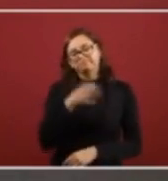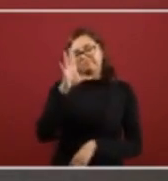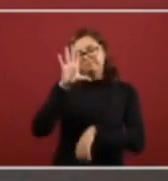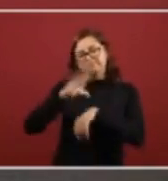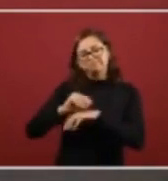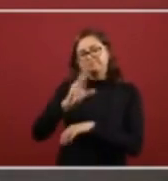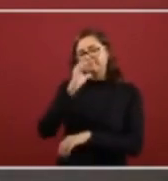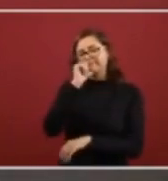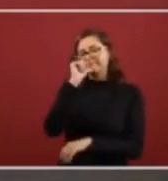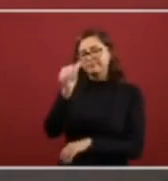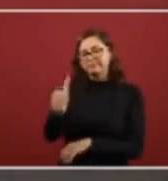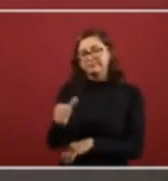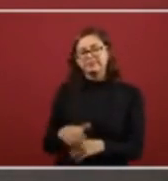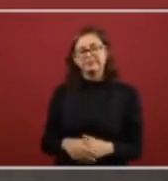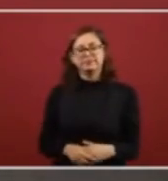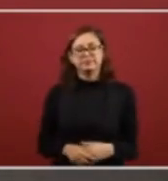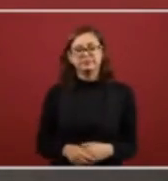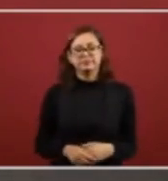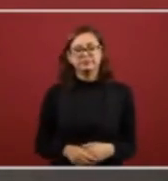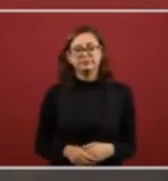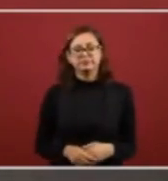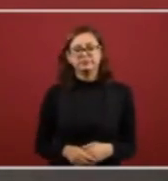And it was not given,